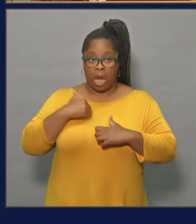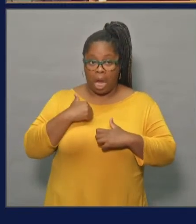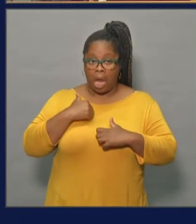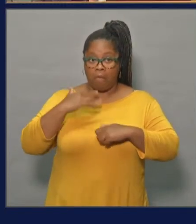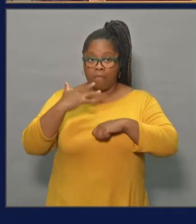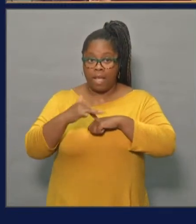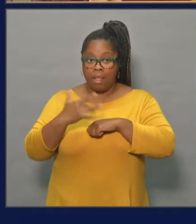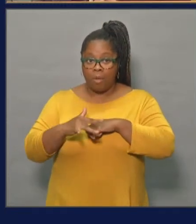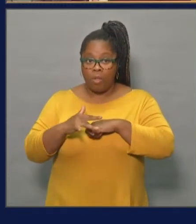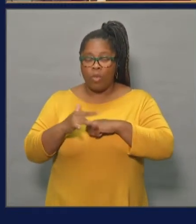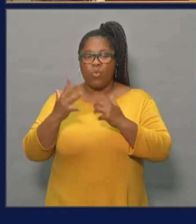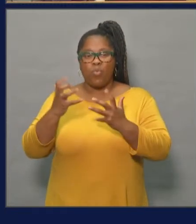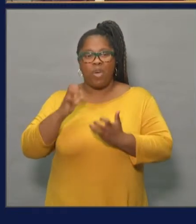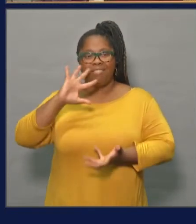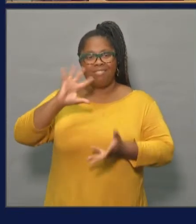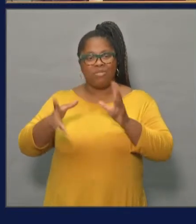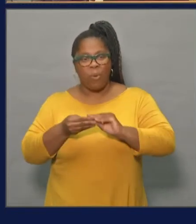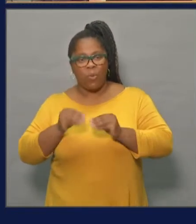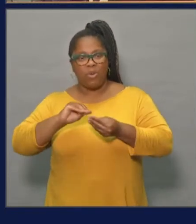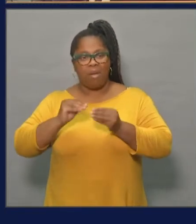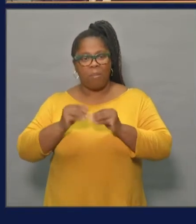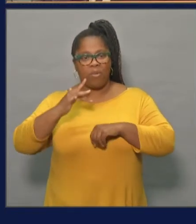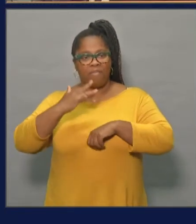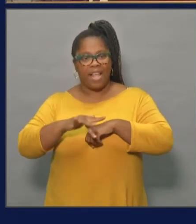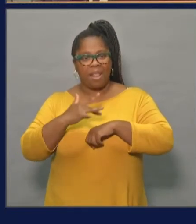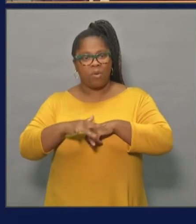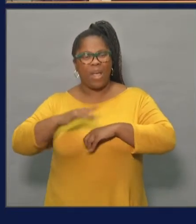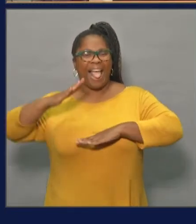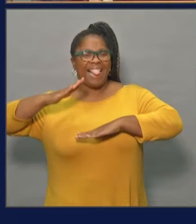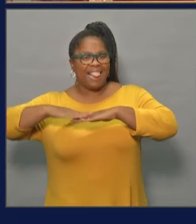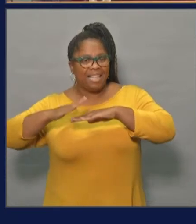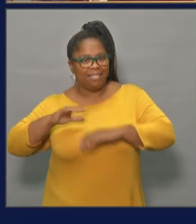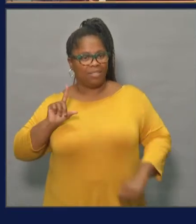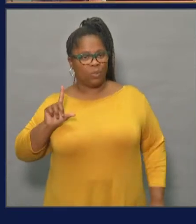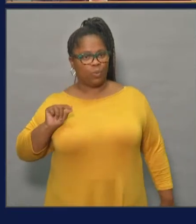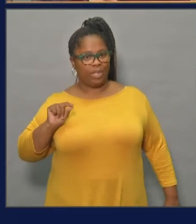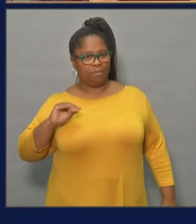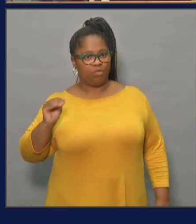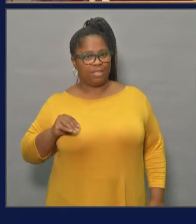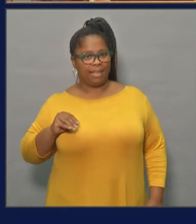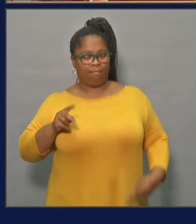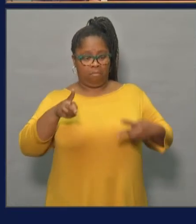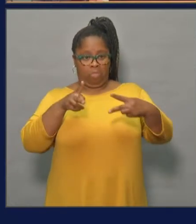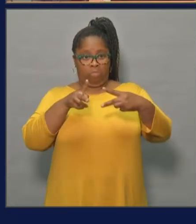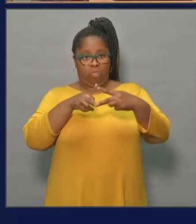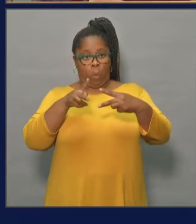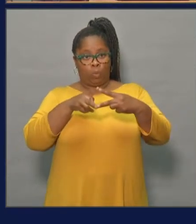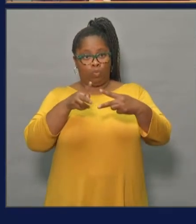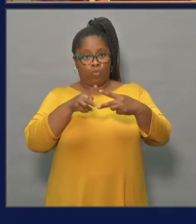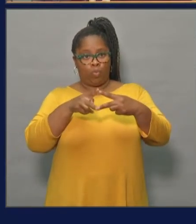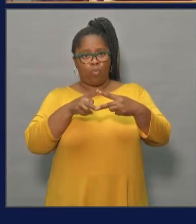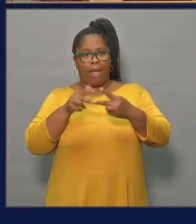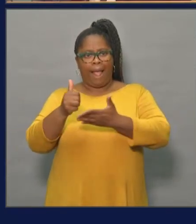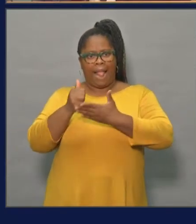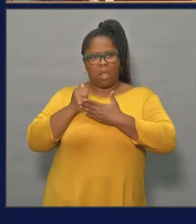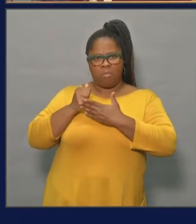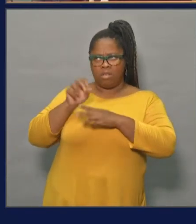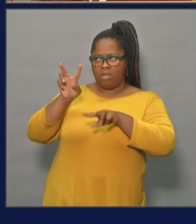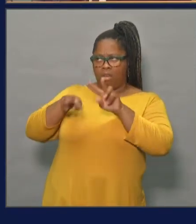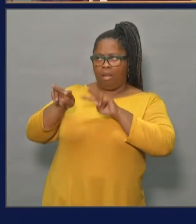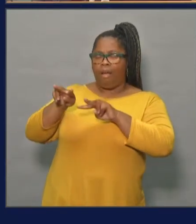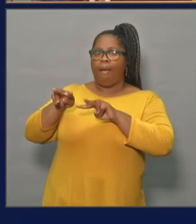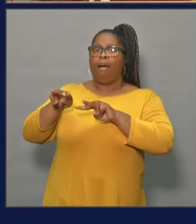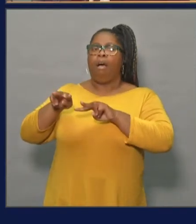available ventilators to be at least 20%. These 2 measures help us know that our hospitals are not